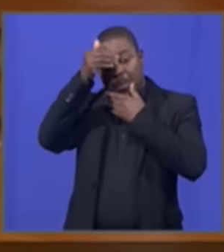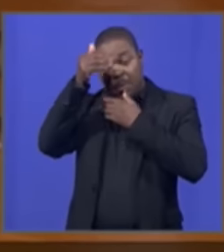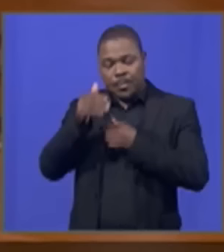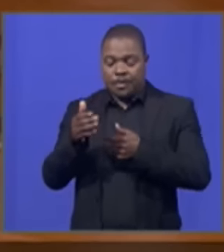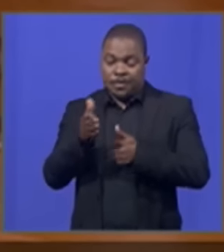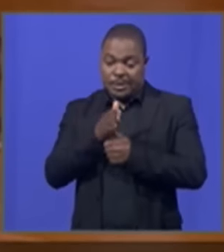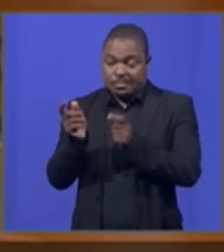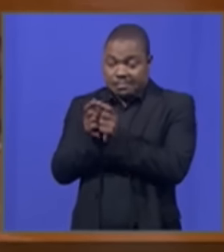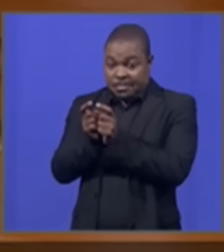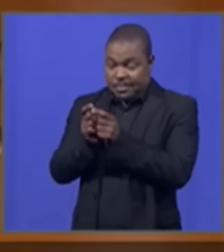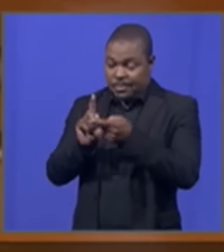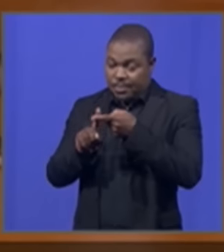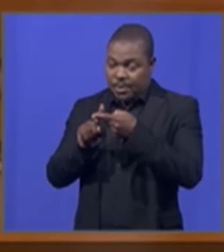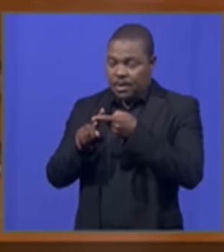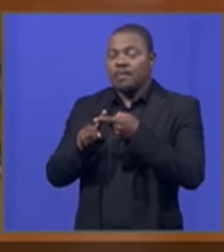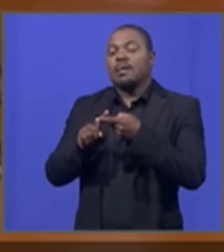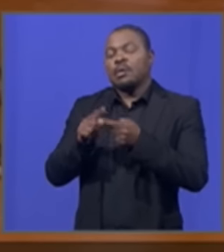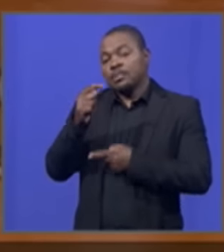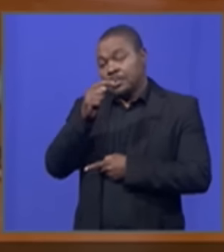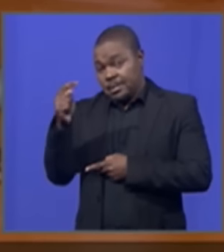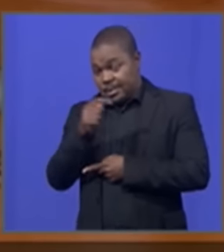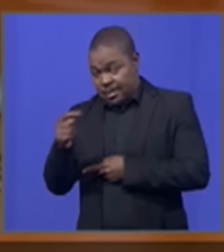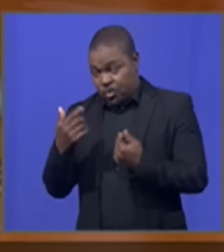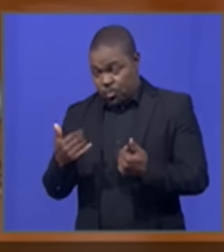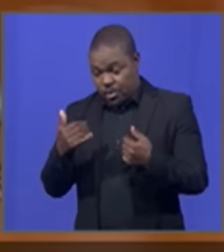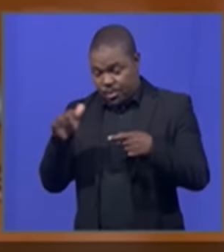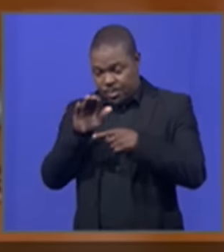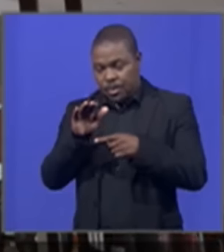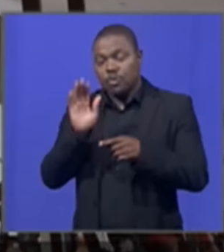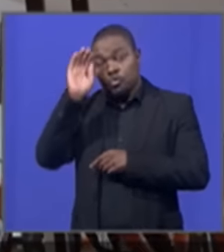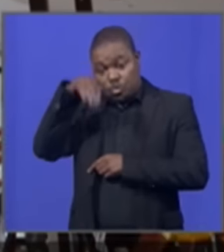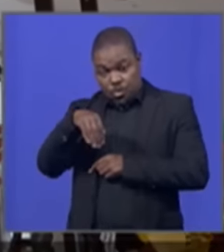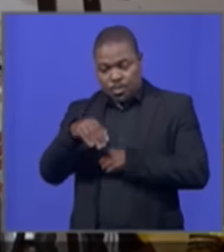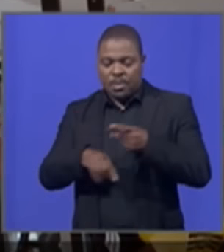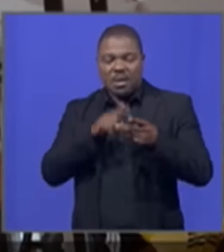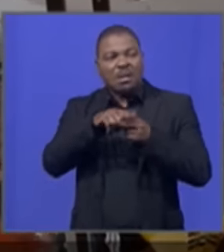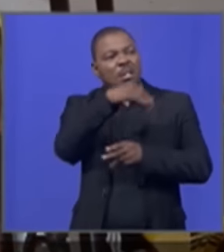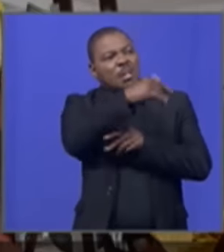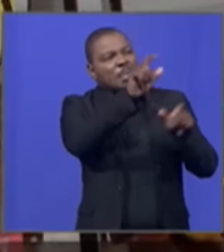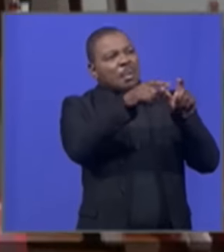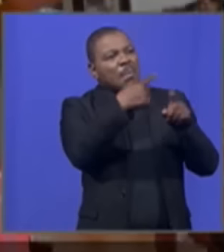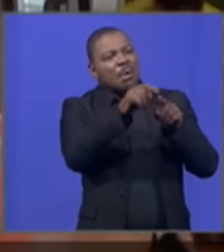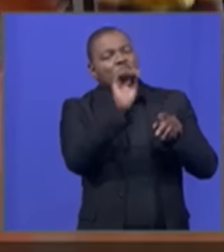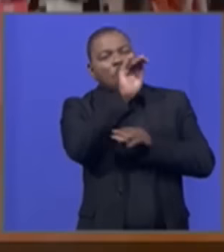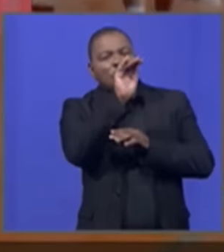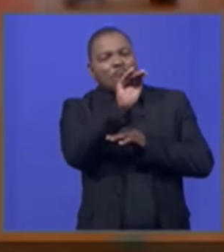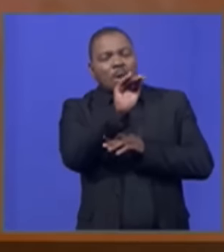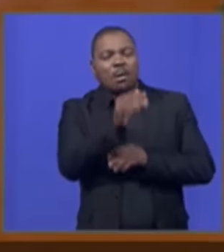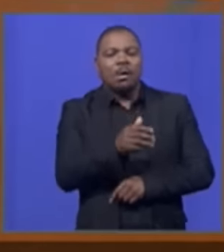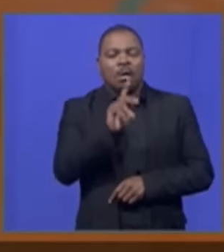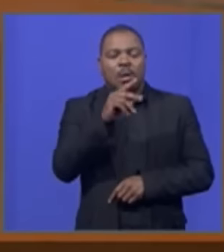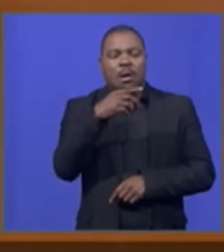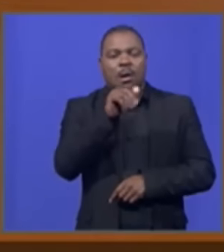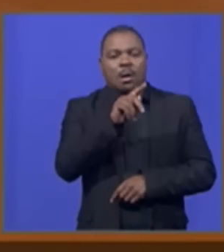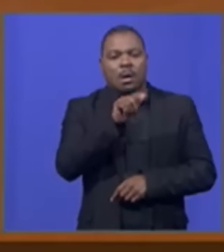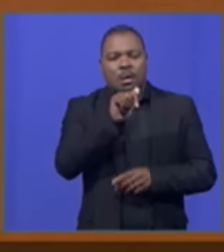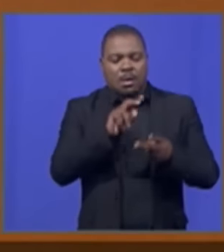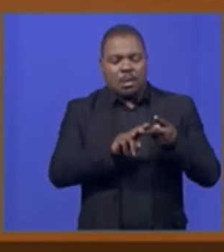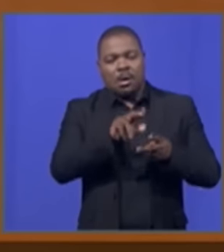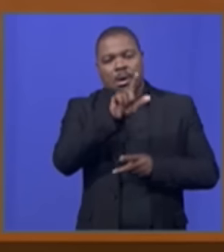le Tanzania papading ya pula madibogo go sasa. Baraloki ba moša wa mawatle go etša Thembi Kgatlana, Linda Motlhalo Bonge